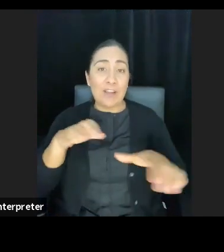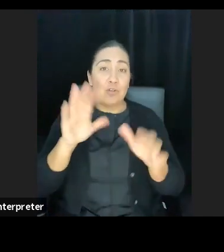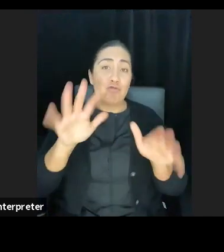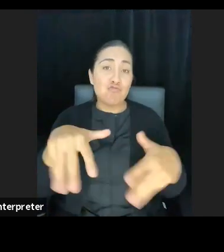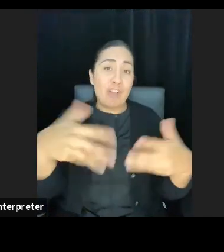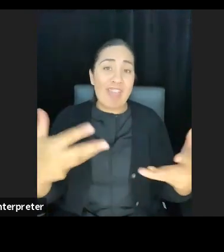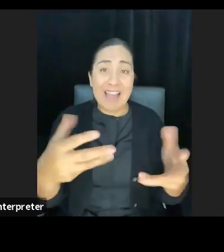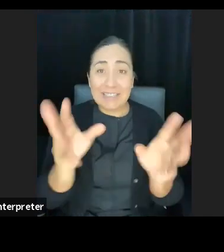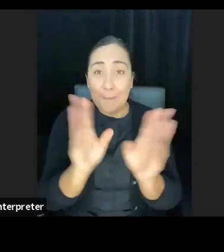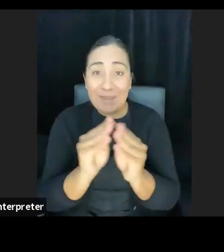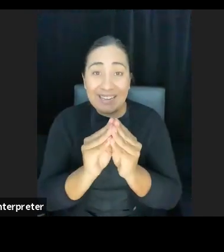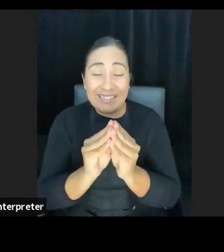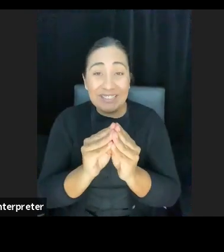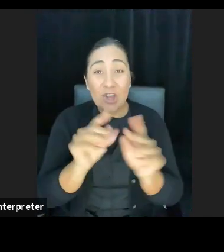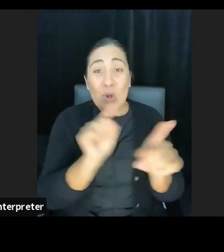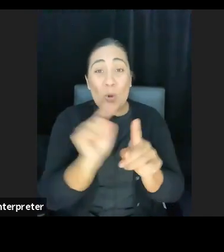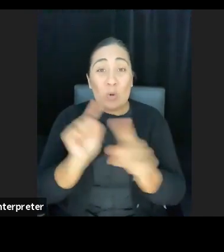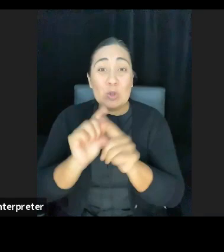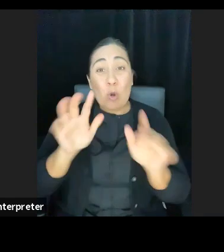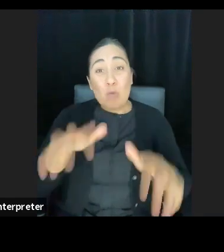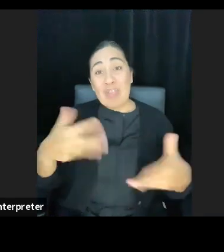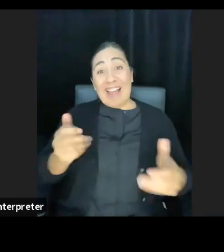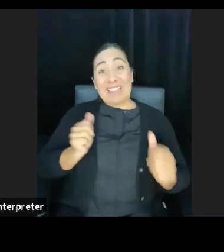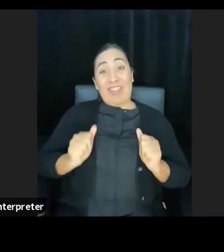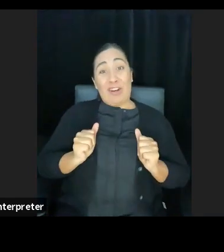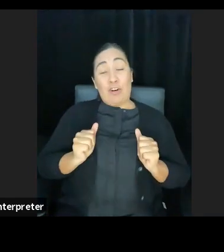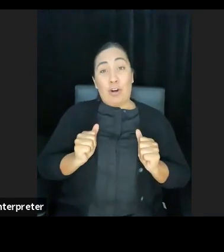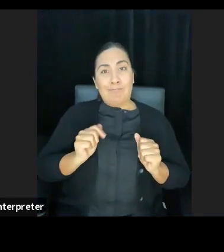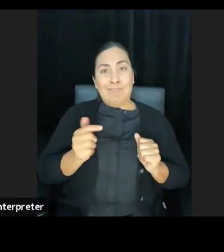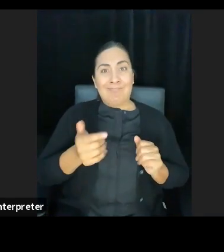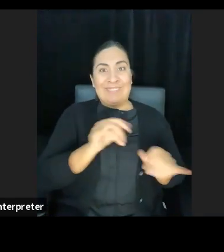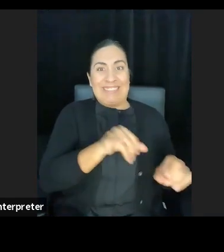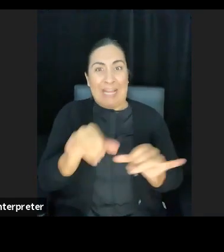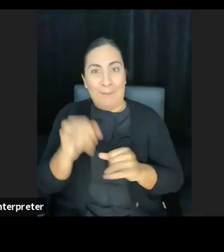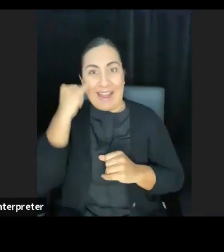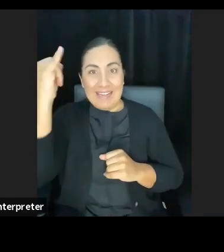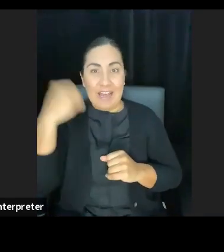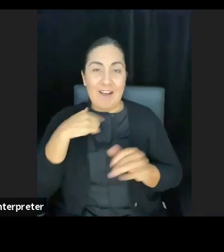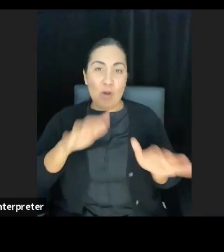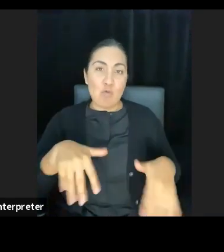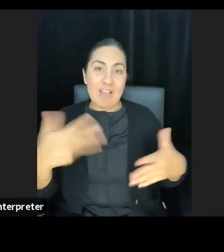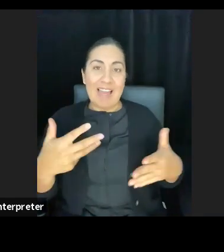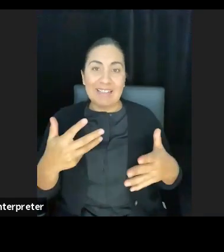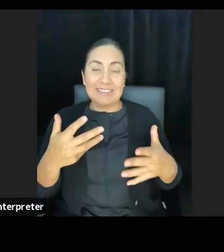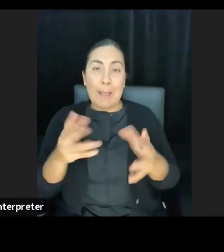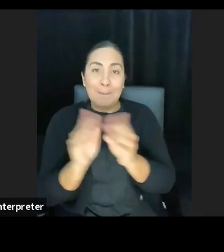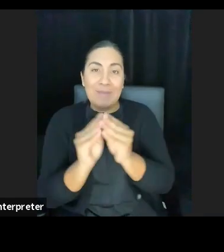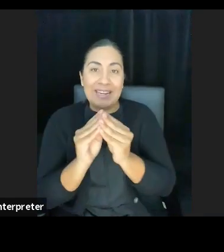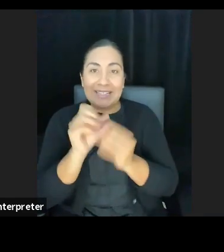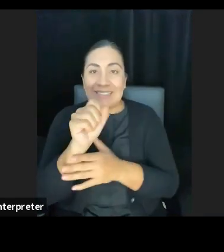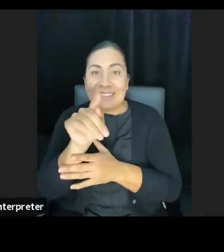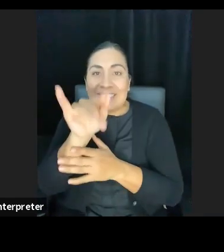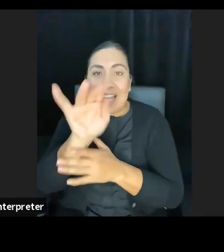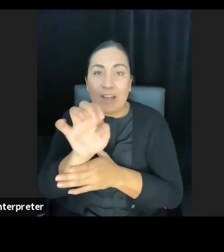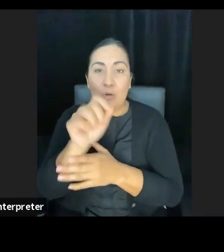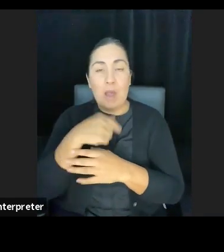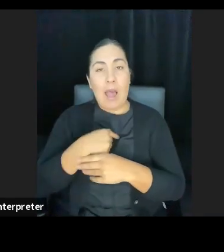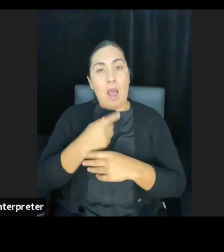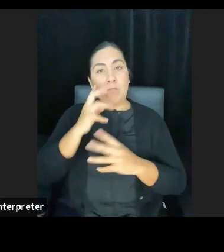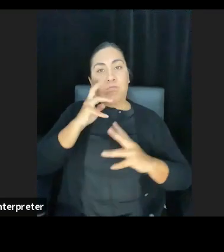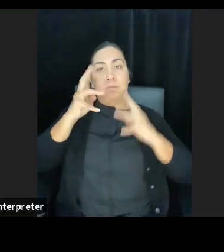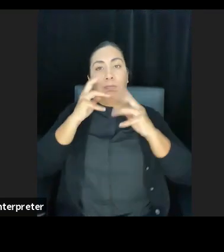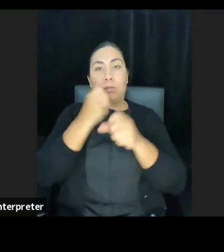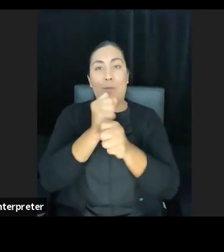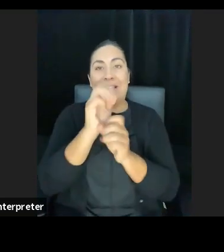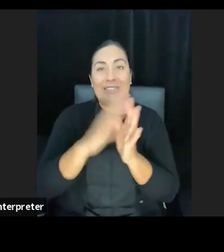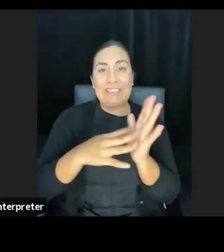relaxed theater? I have relaxed meeting style. I create a schedule for myself, but I create a schedule that works for me.